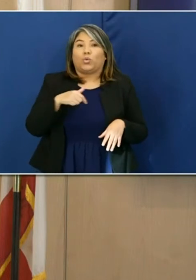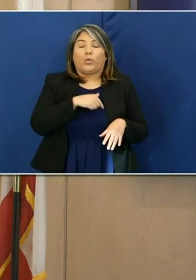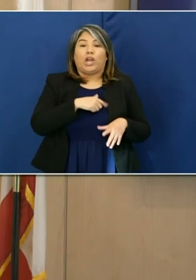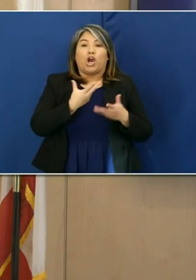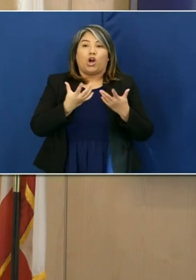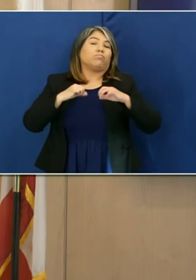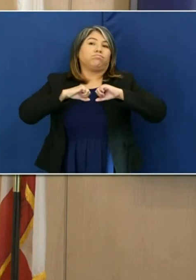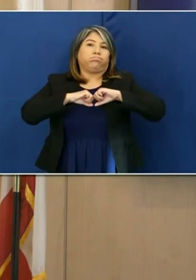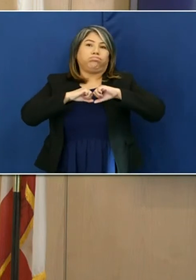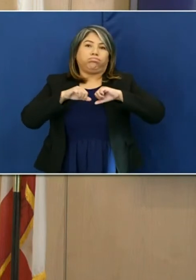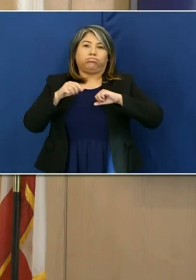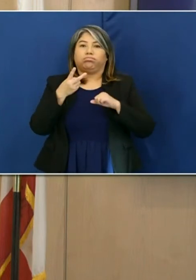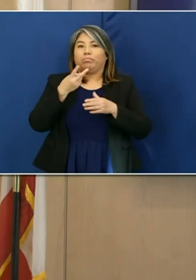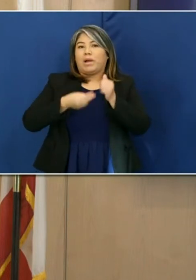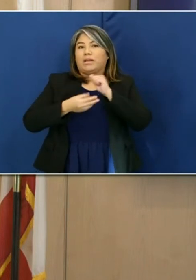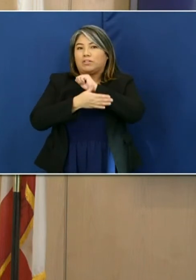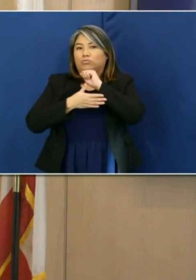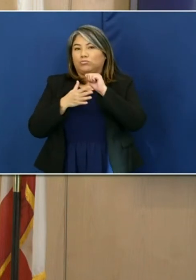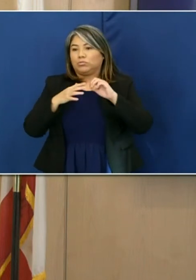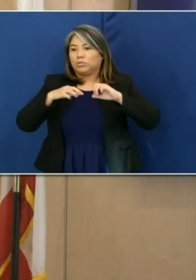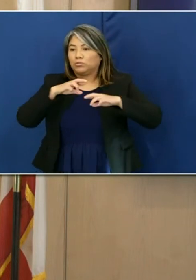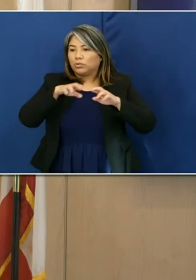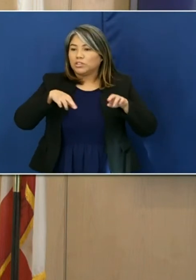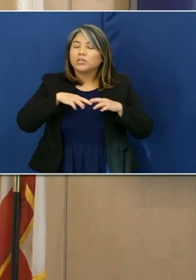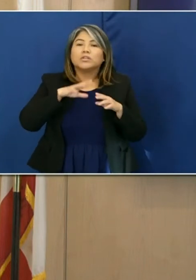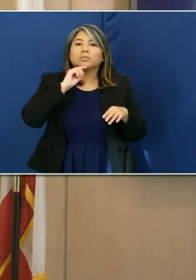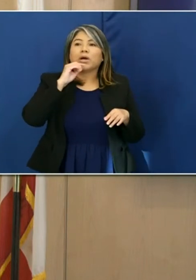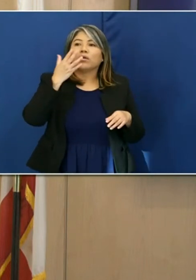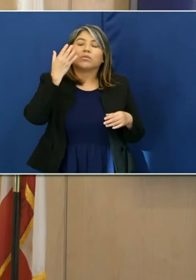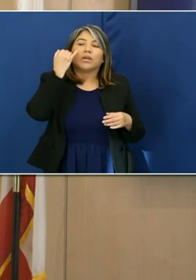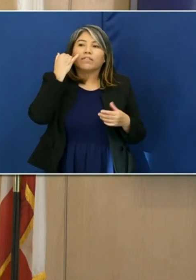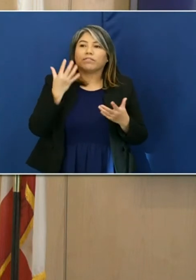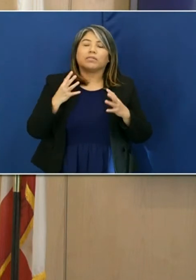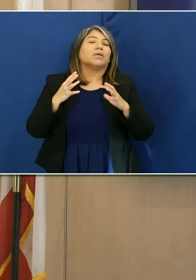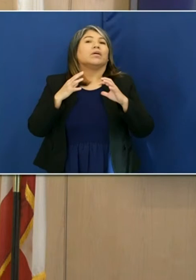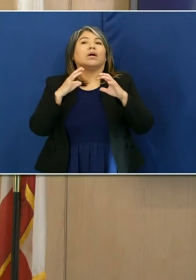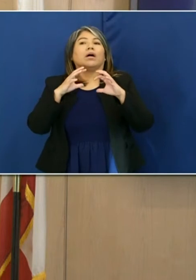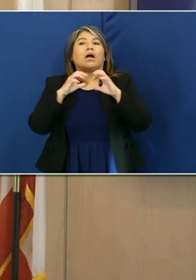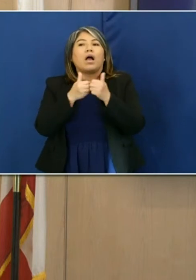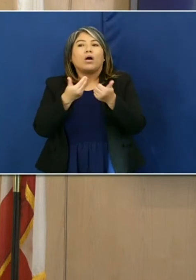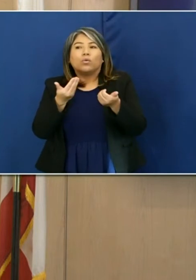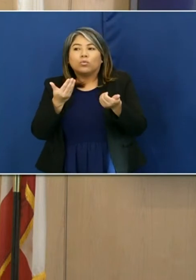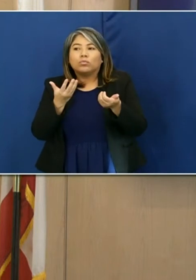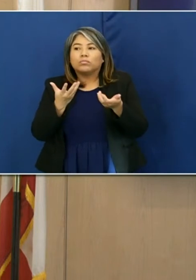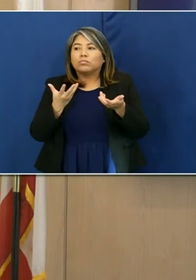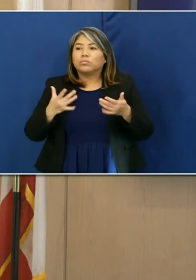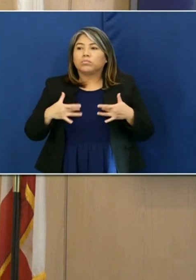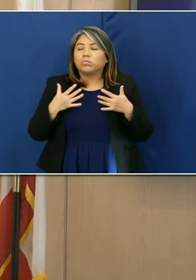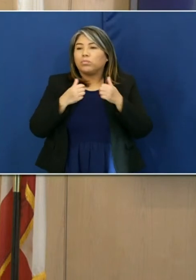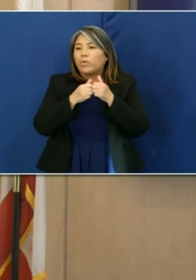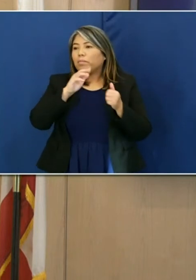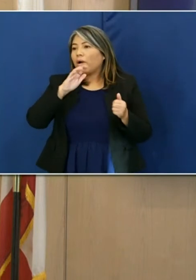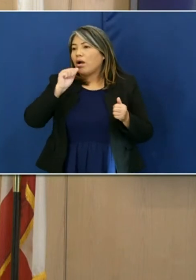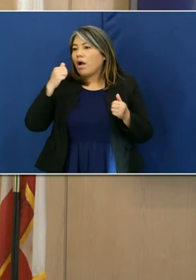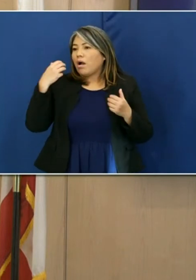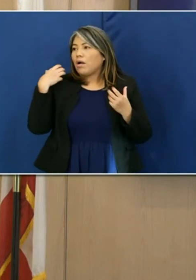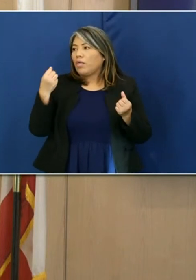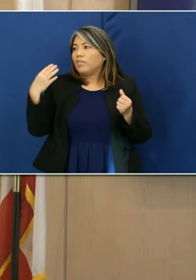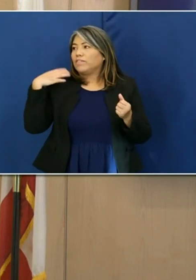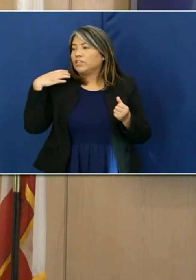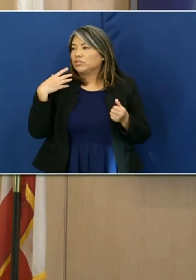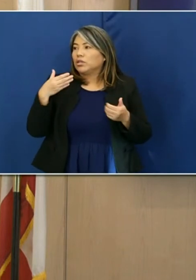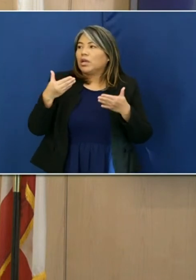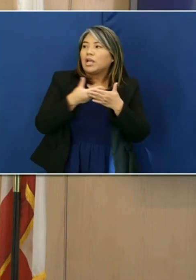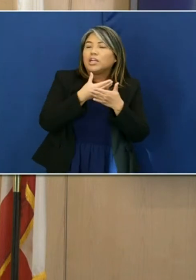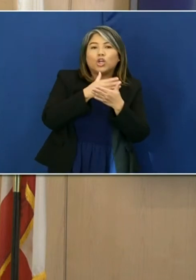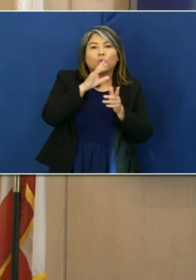if the information is flowing both ways with Baja health officials on this new variant. Any news if there's any cases on the new variant on the